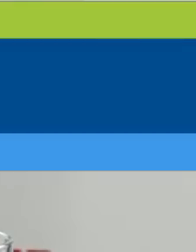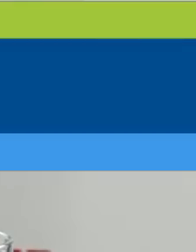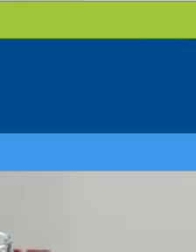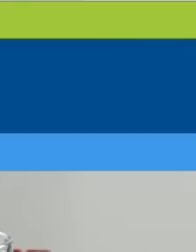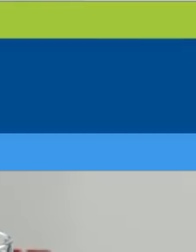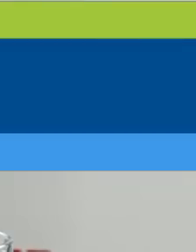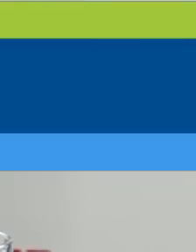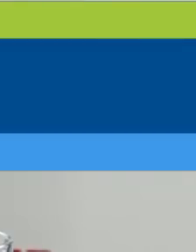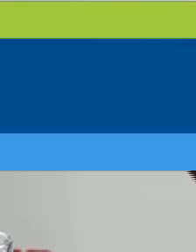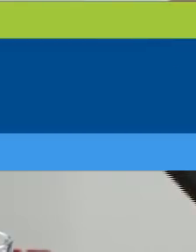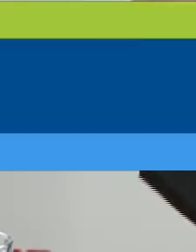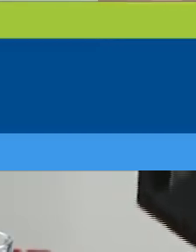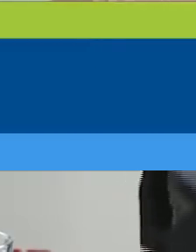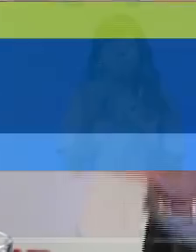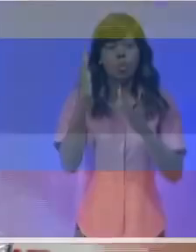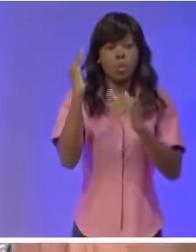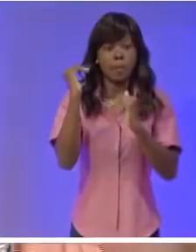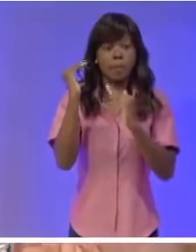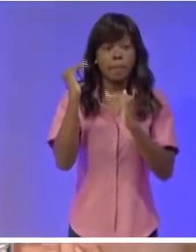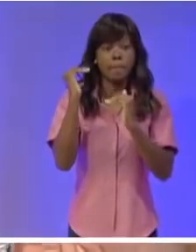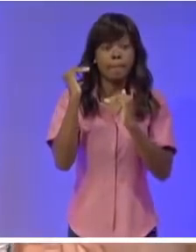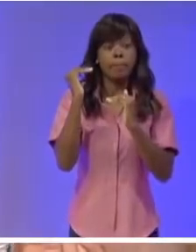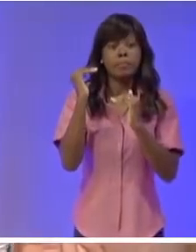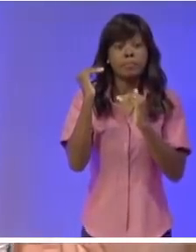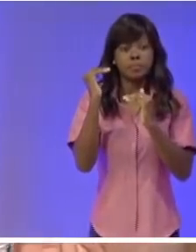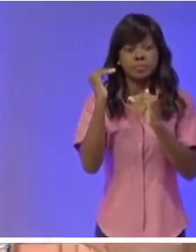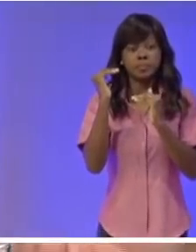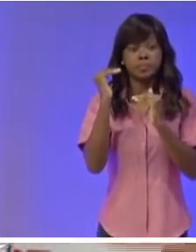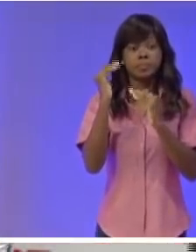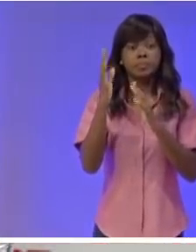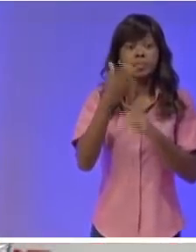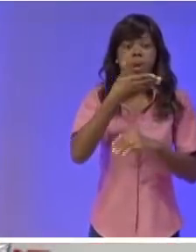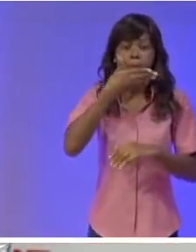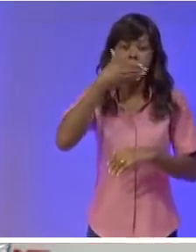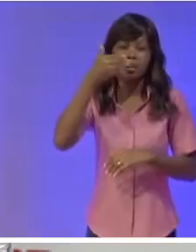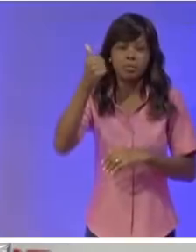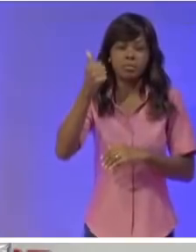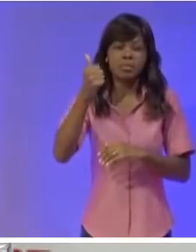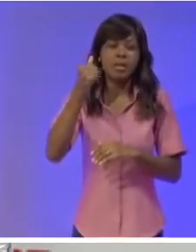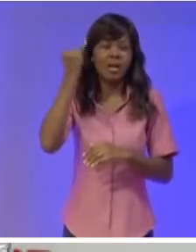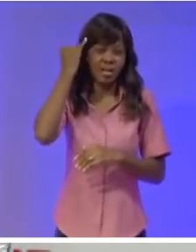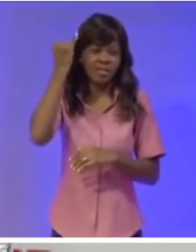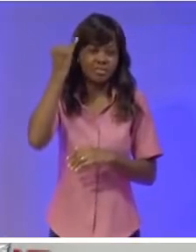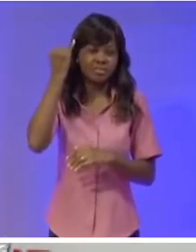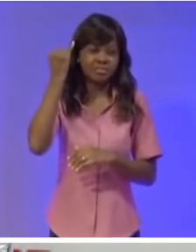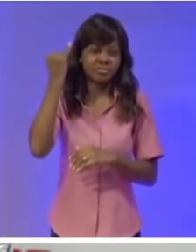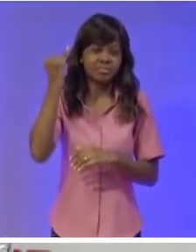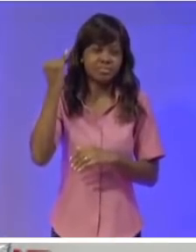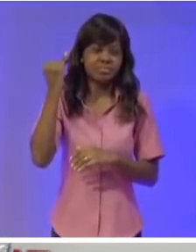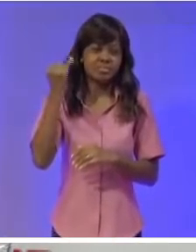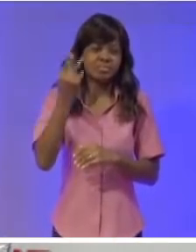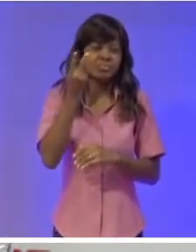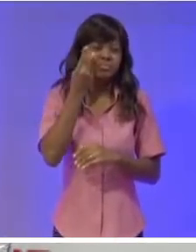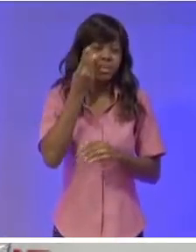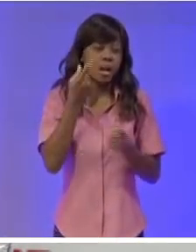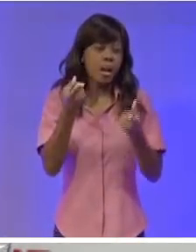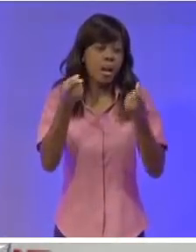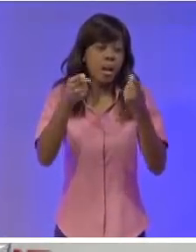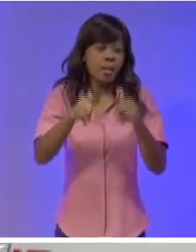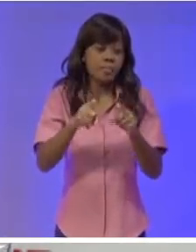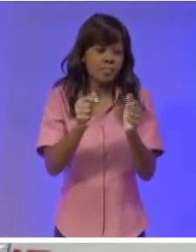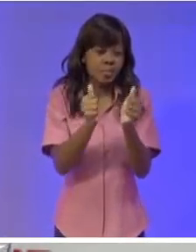gives a more holistic view of what is happening with both